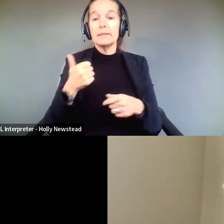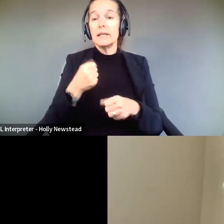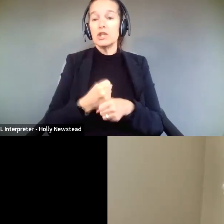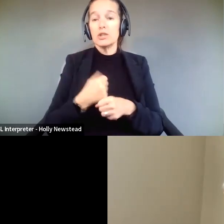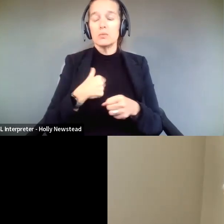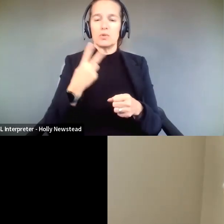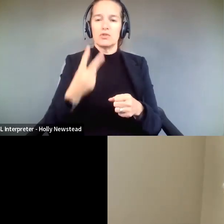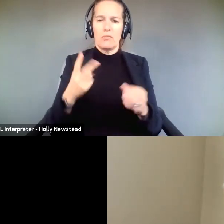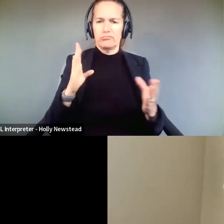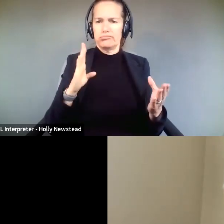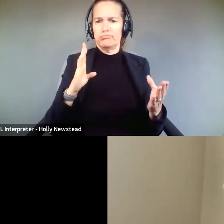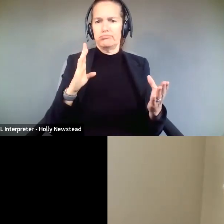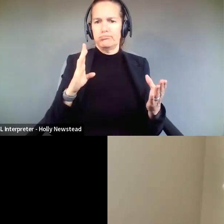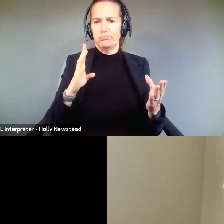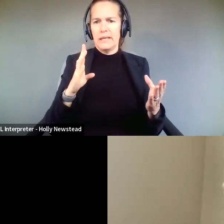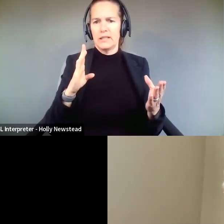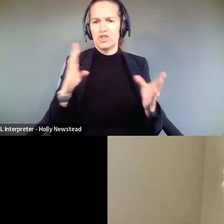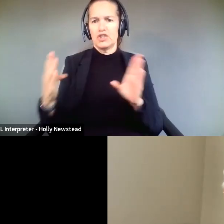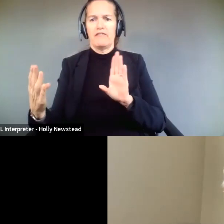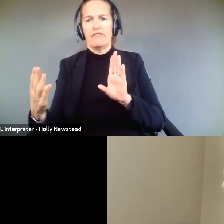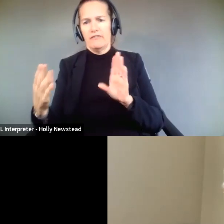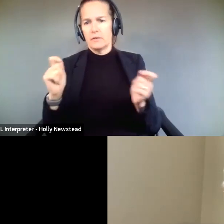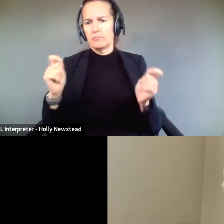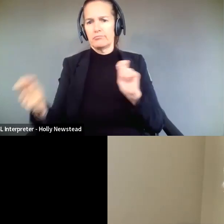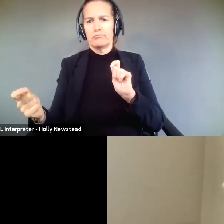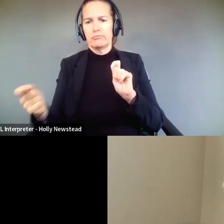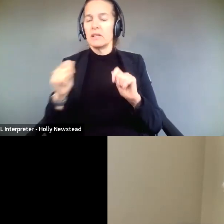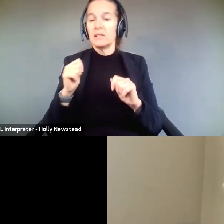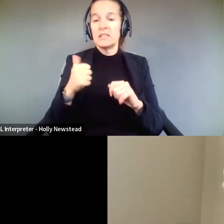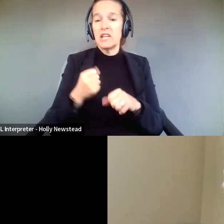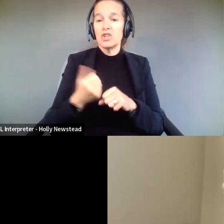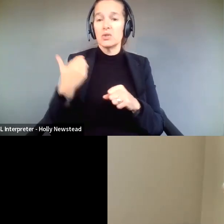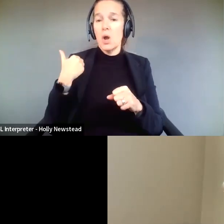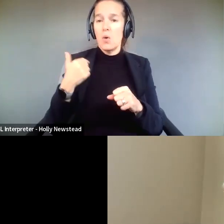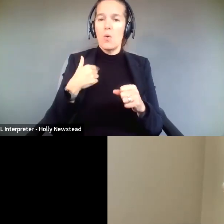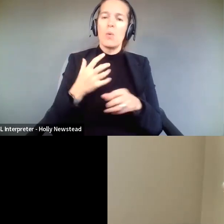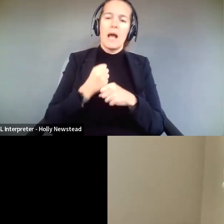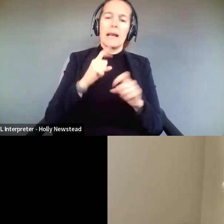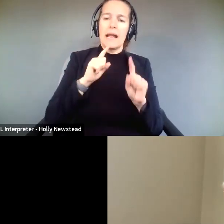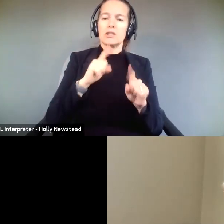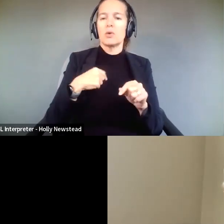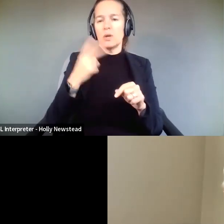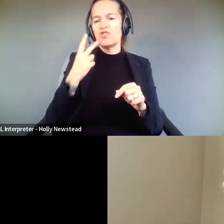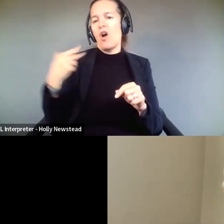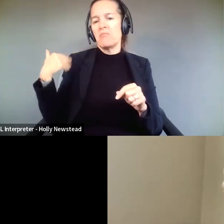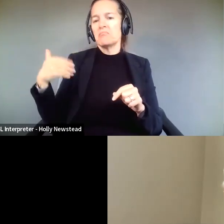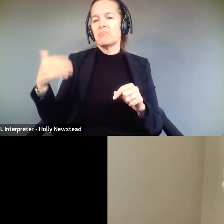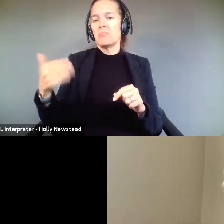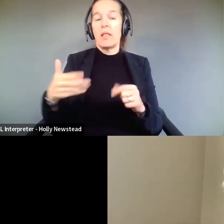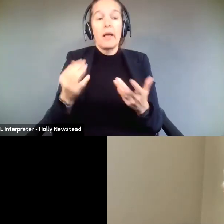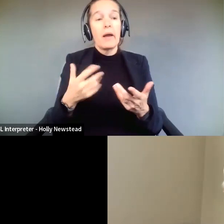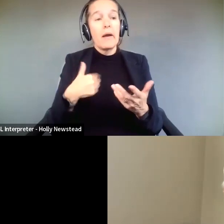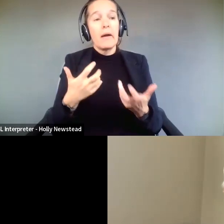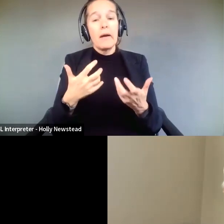a dramatic shift. About 10 years ago, we got an answer that we typically saw over the decades, which was kind of get my